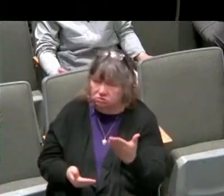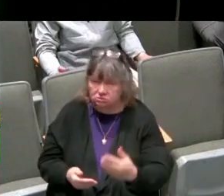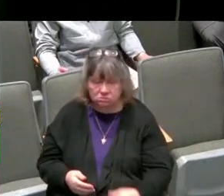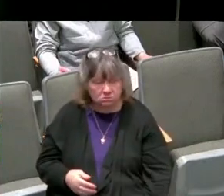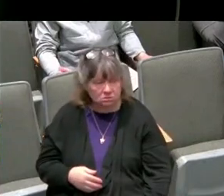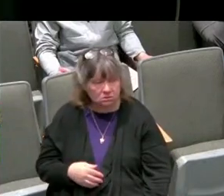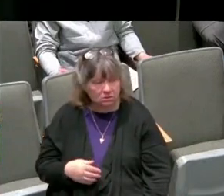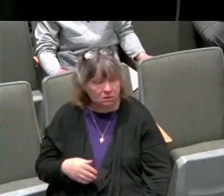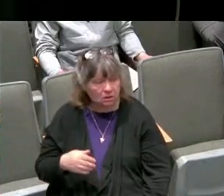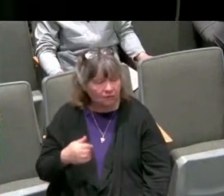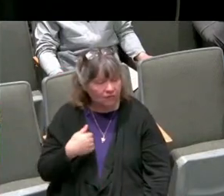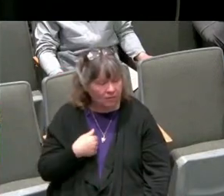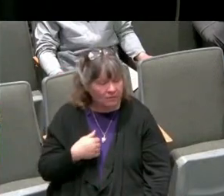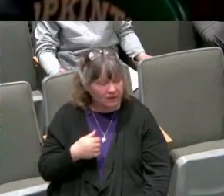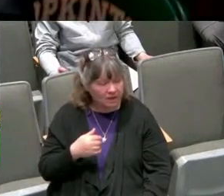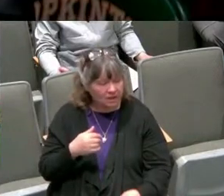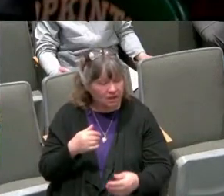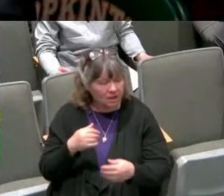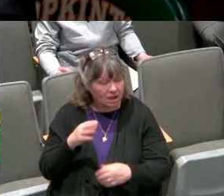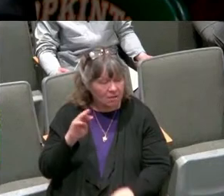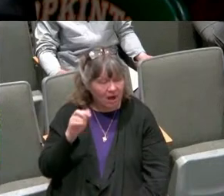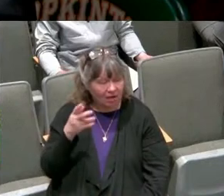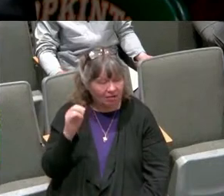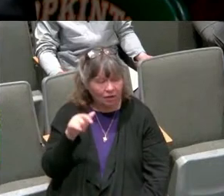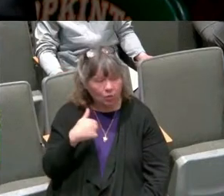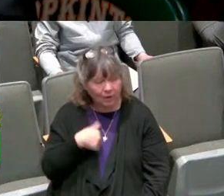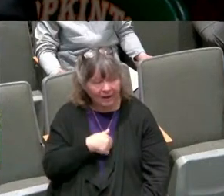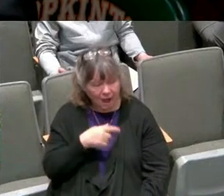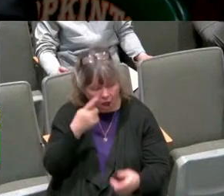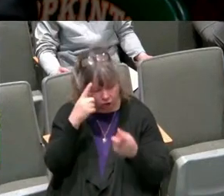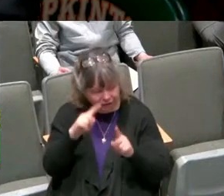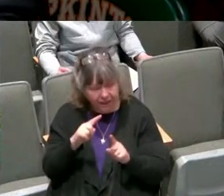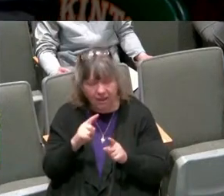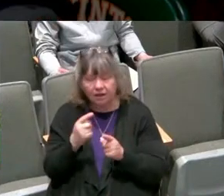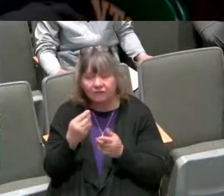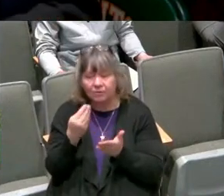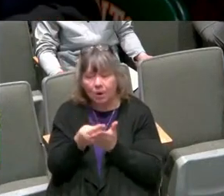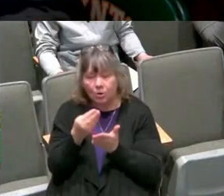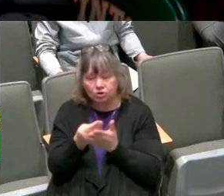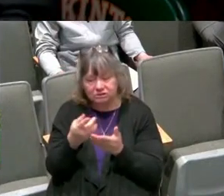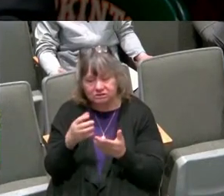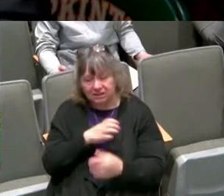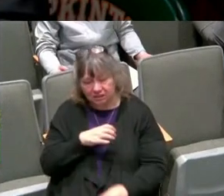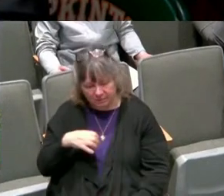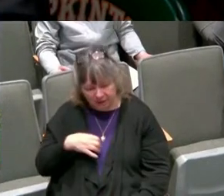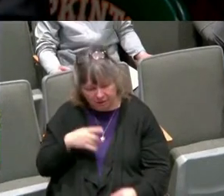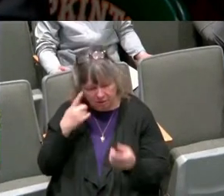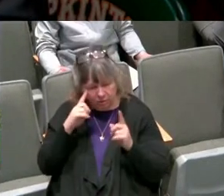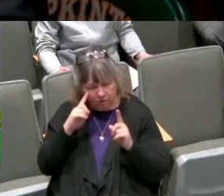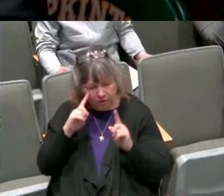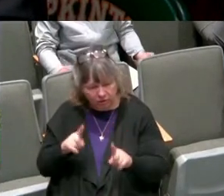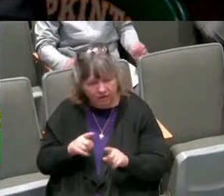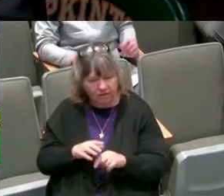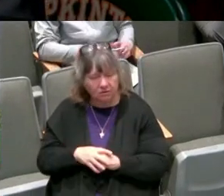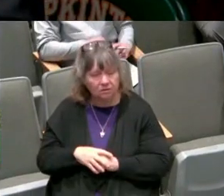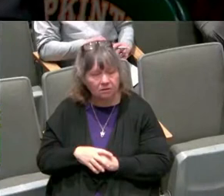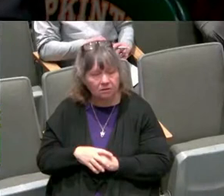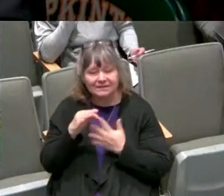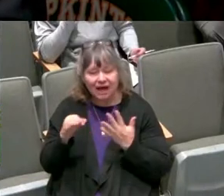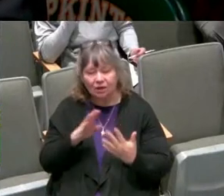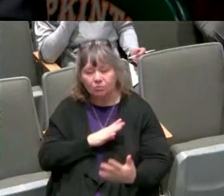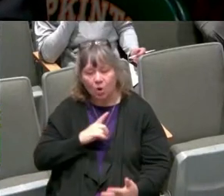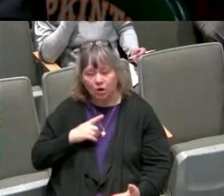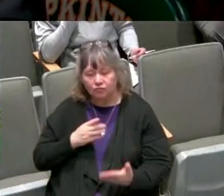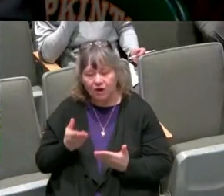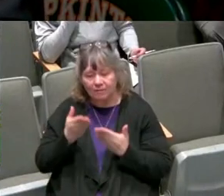from the appropriation committee we move the motion as printed in the Warren articles and motions document Amy Rudder brush select board step board